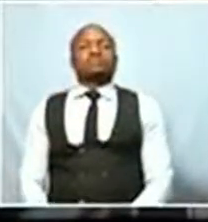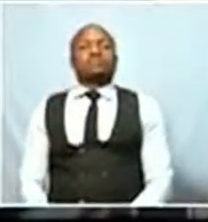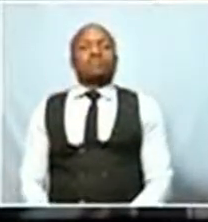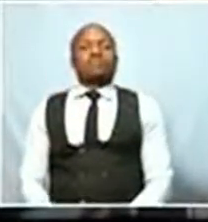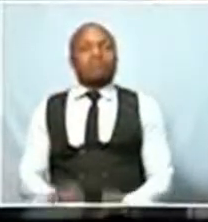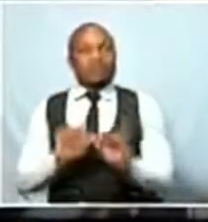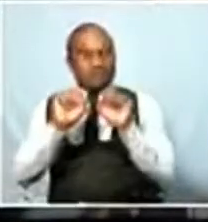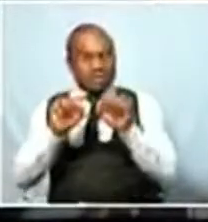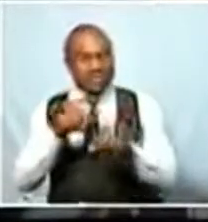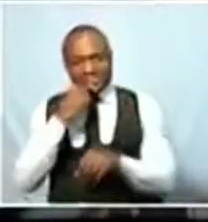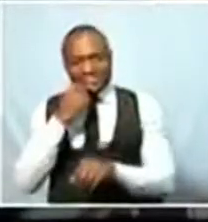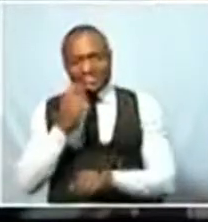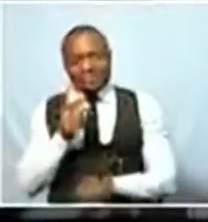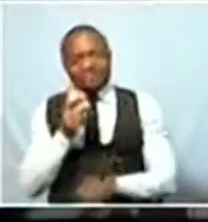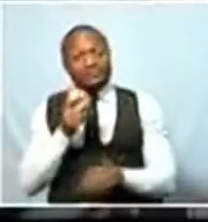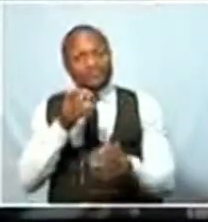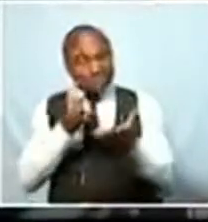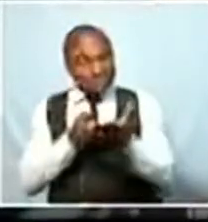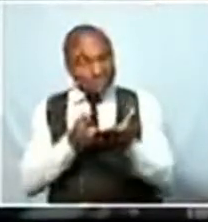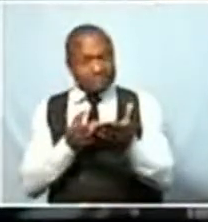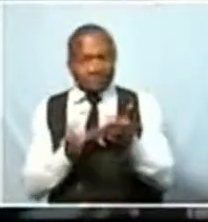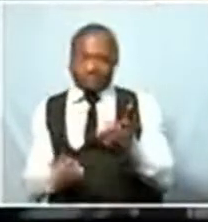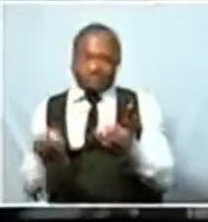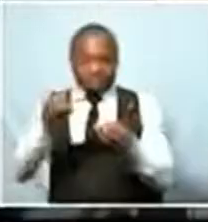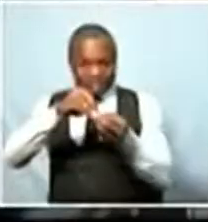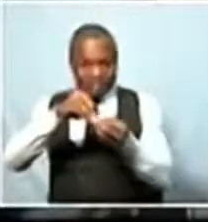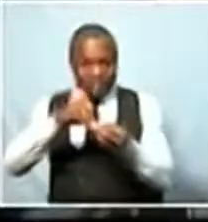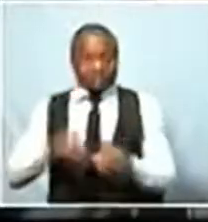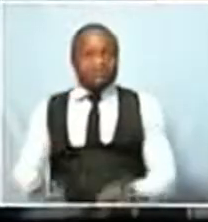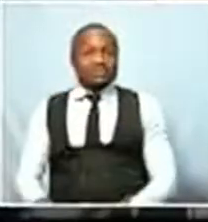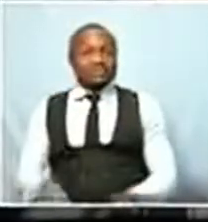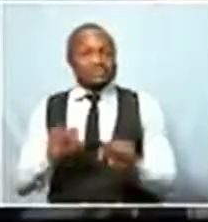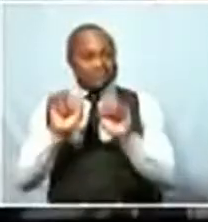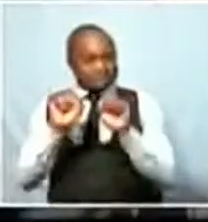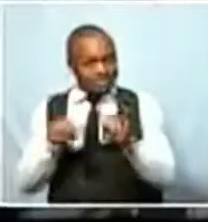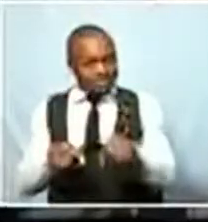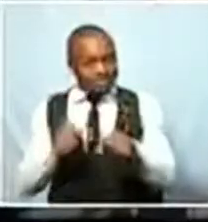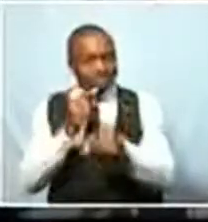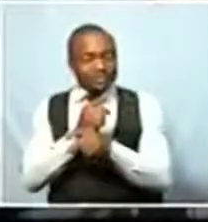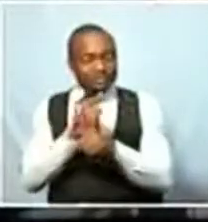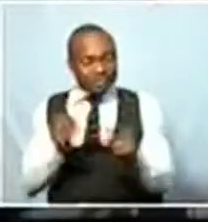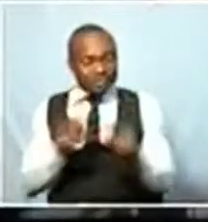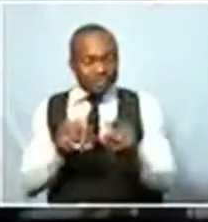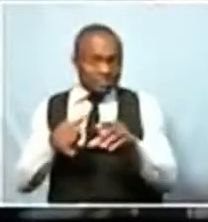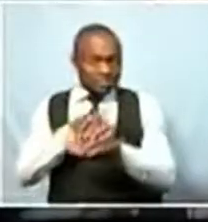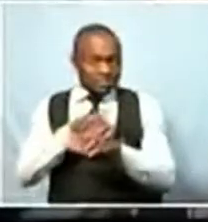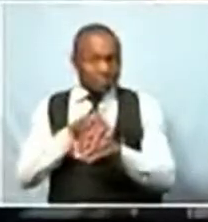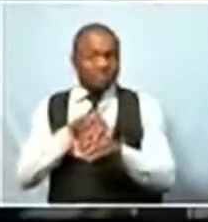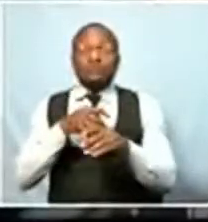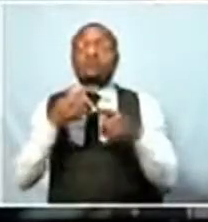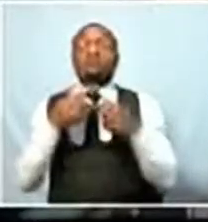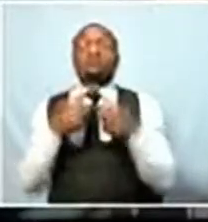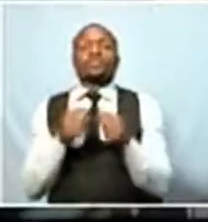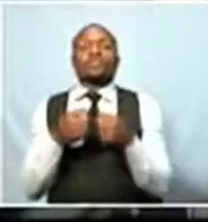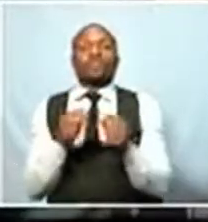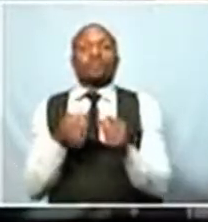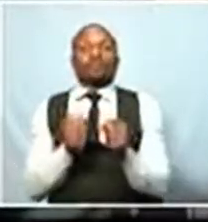Would you safely say that this marginal increase would just cater to try and